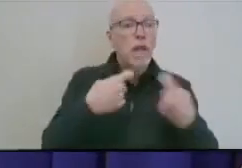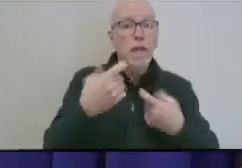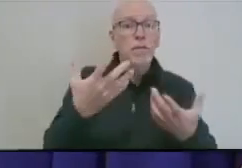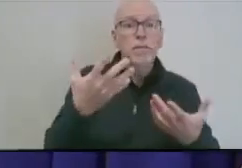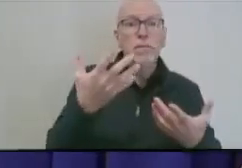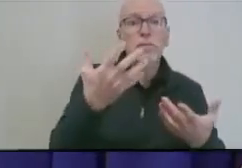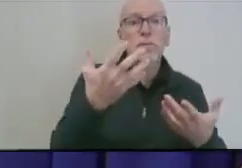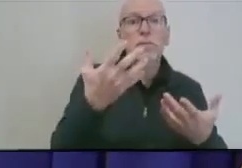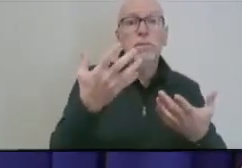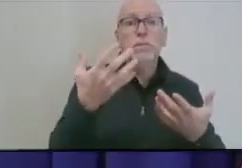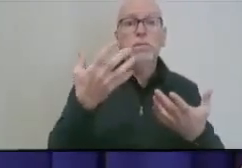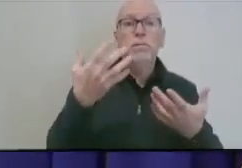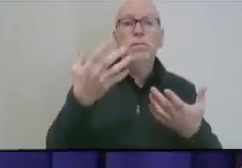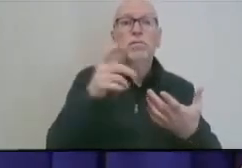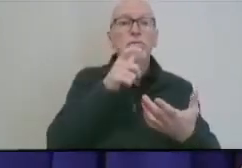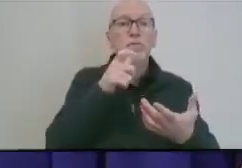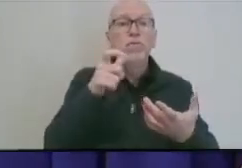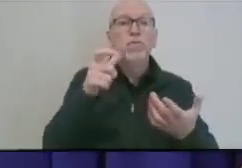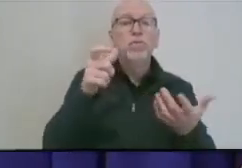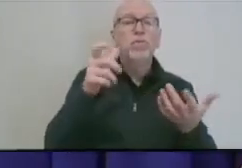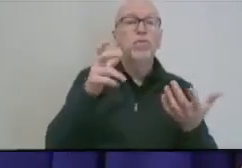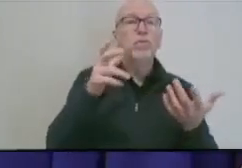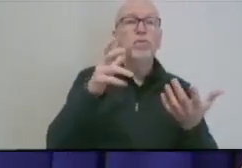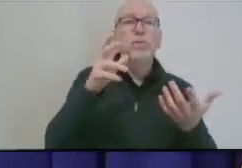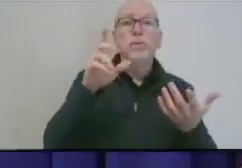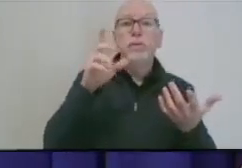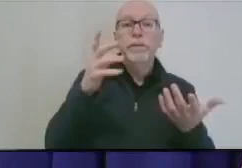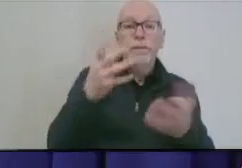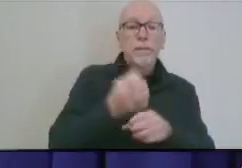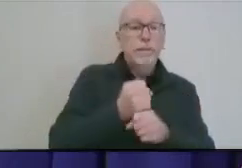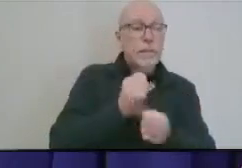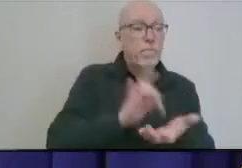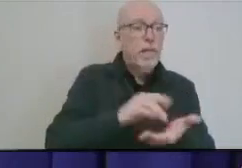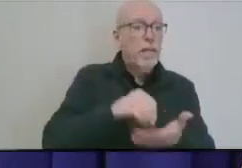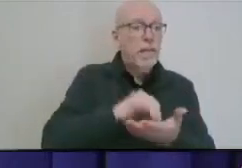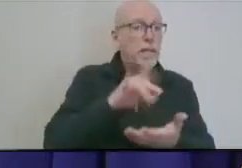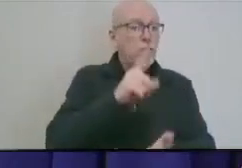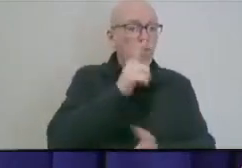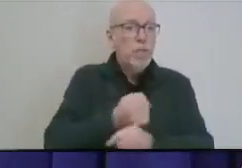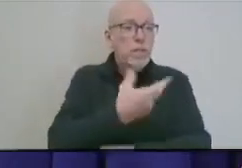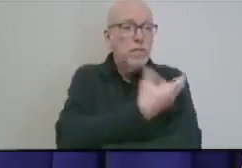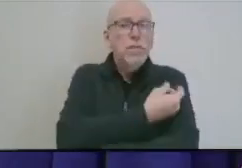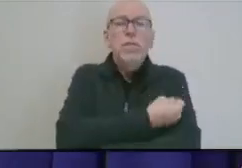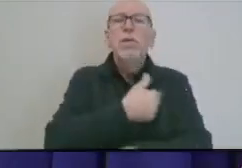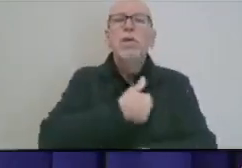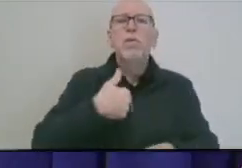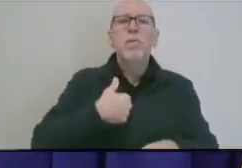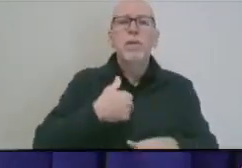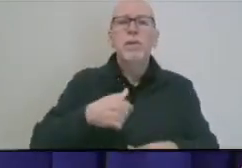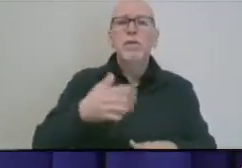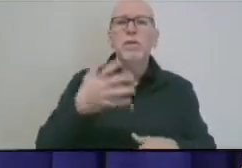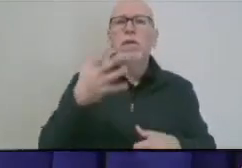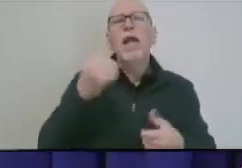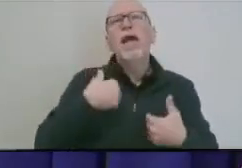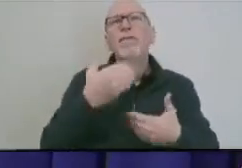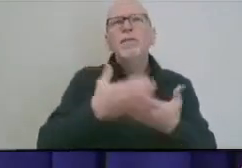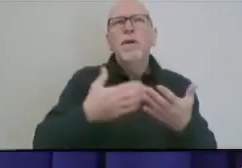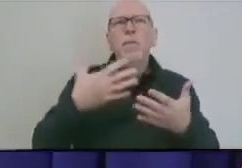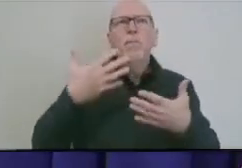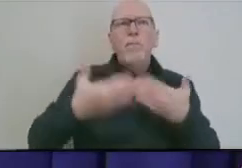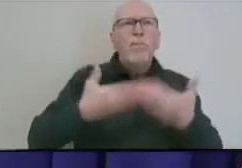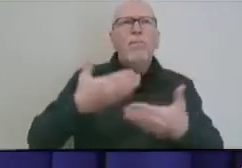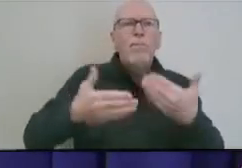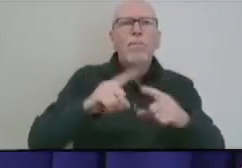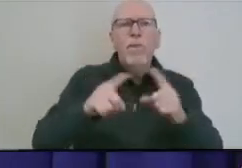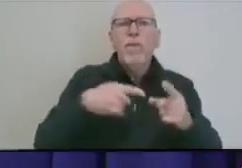is getting doses in the state of Indiana. And we have prided ourselves, and there's been some turbulence along the way. We're building